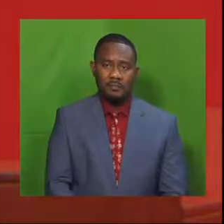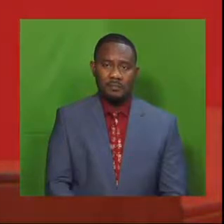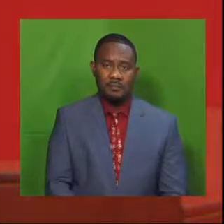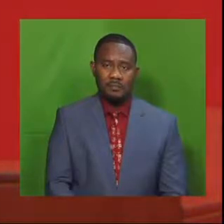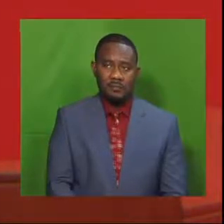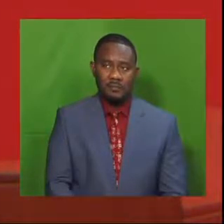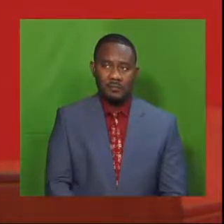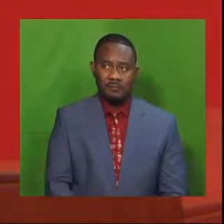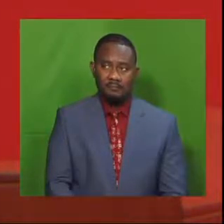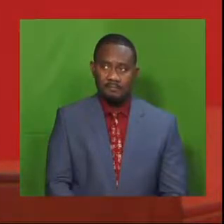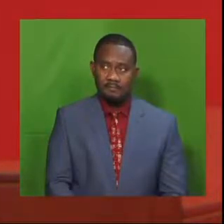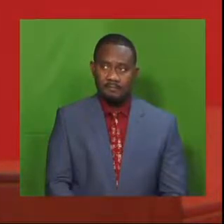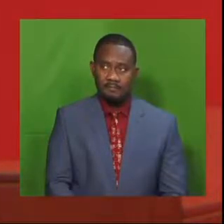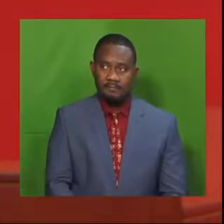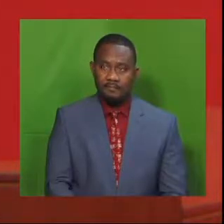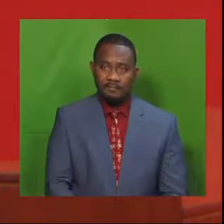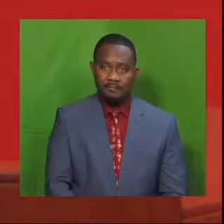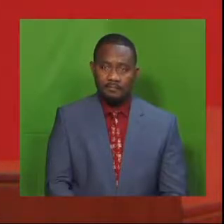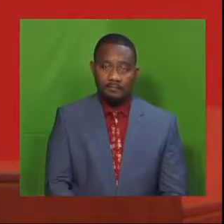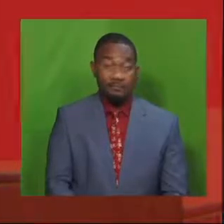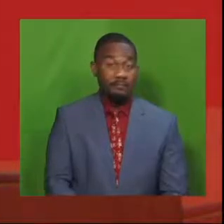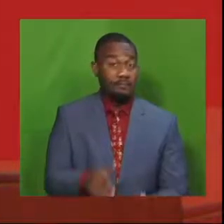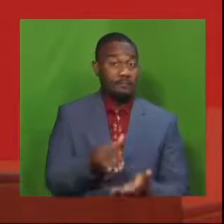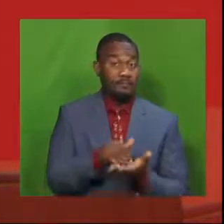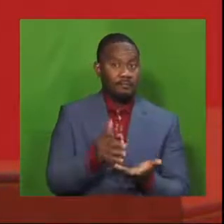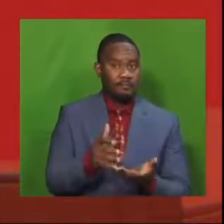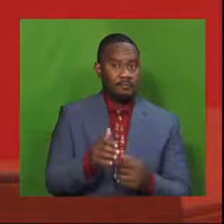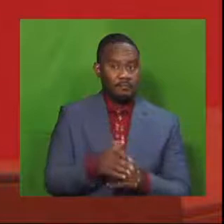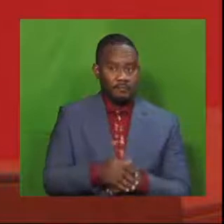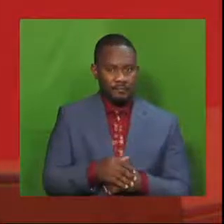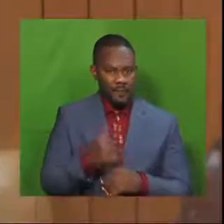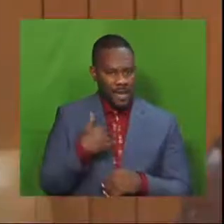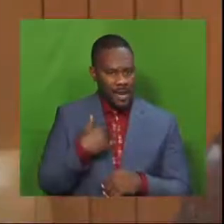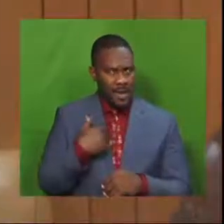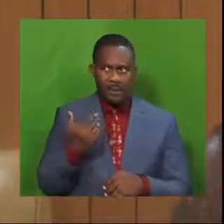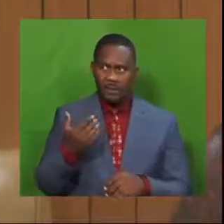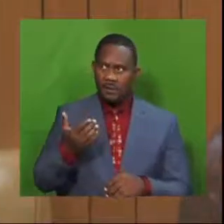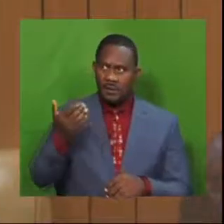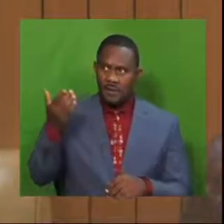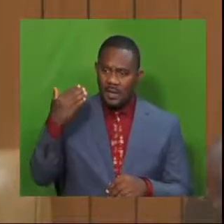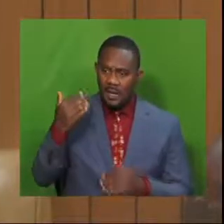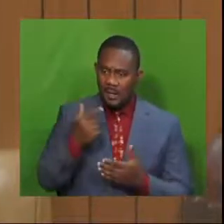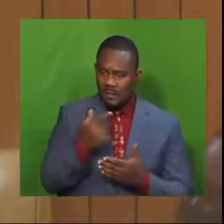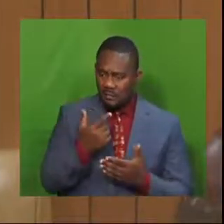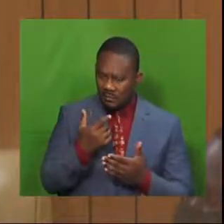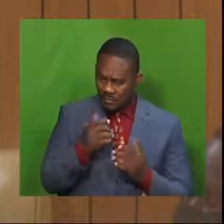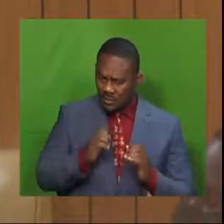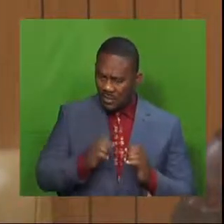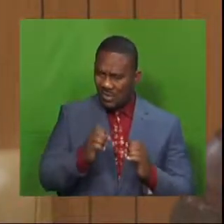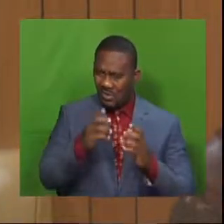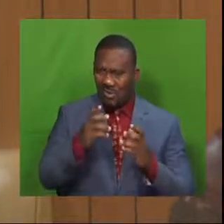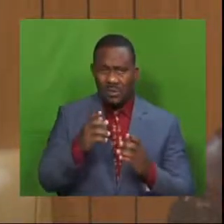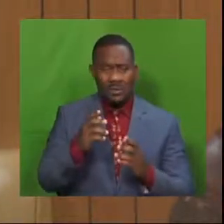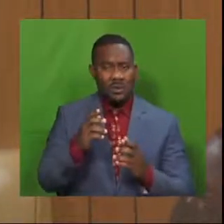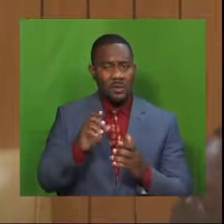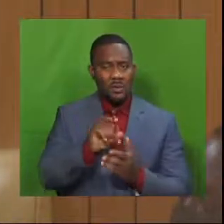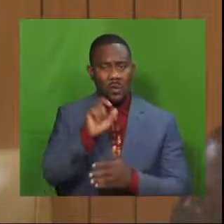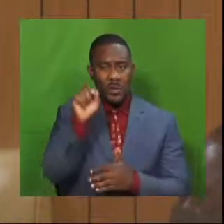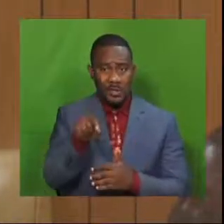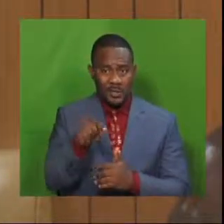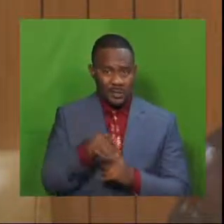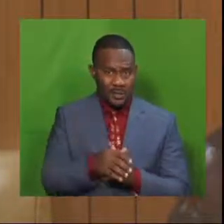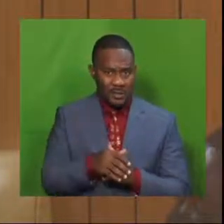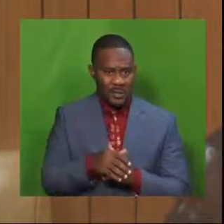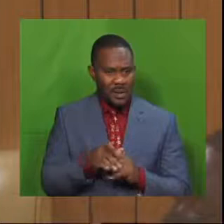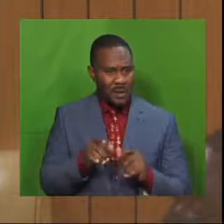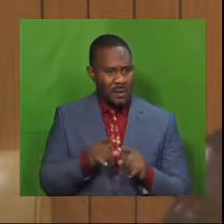can repeat it. Yeah, Speaker, I filed an urgent question. That question, according to the